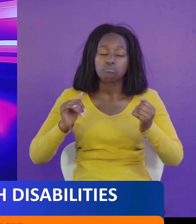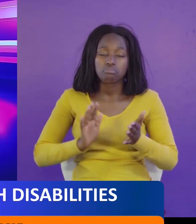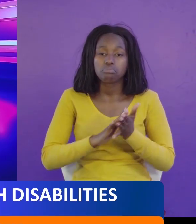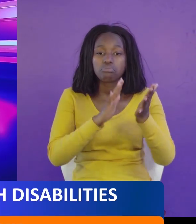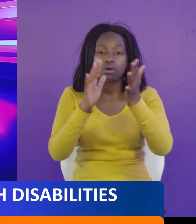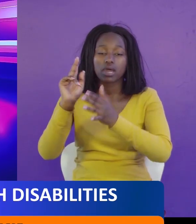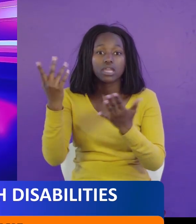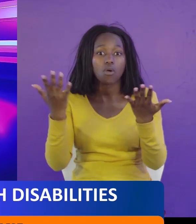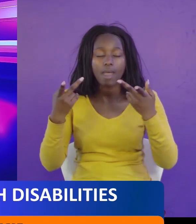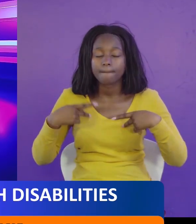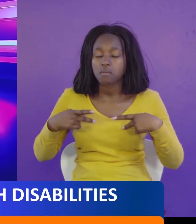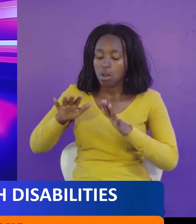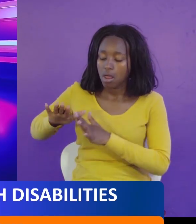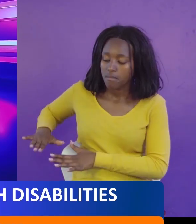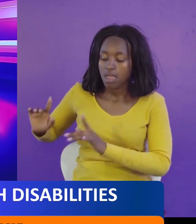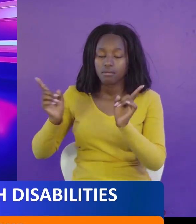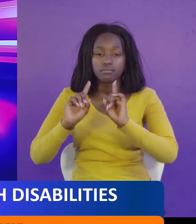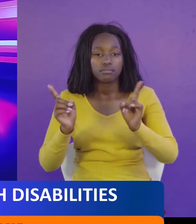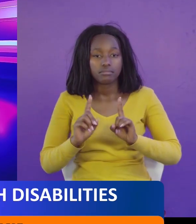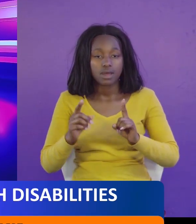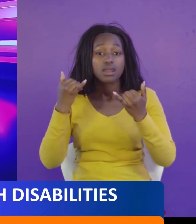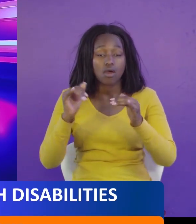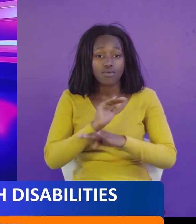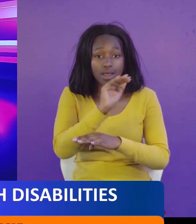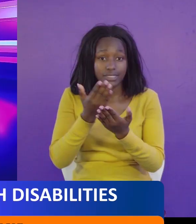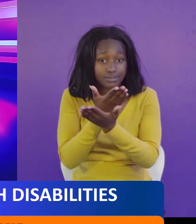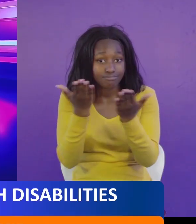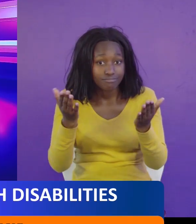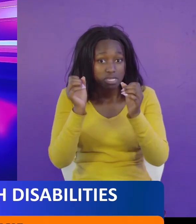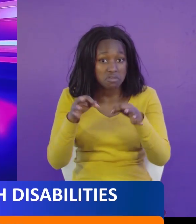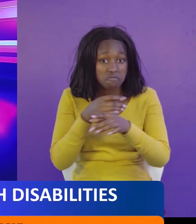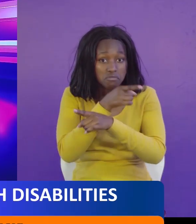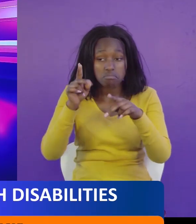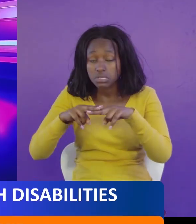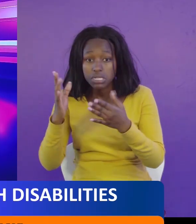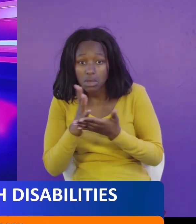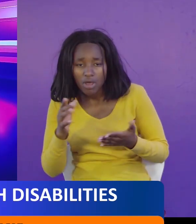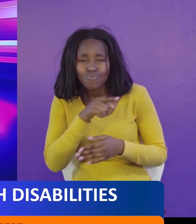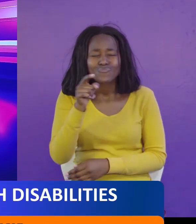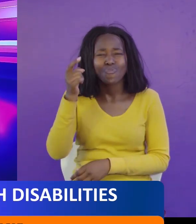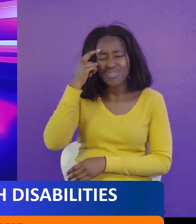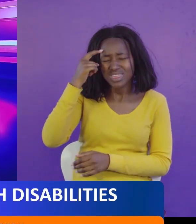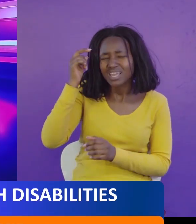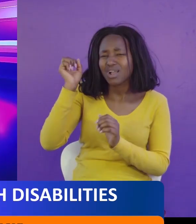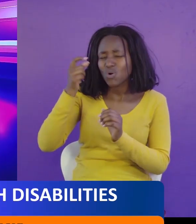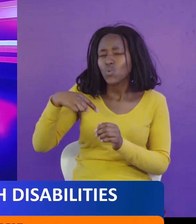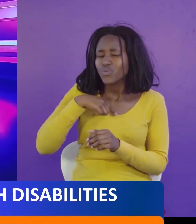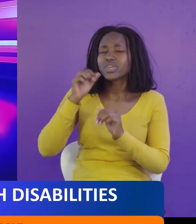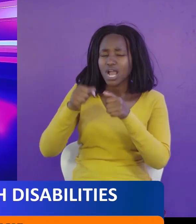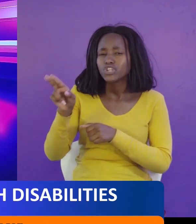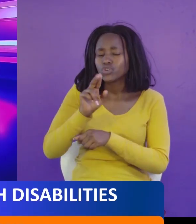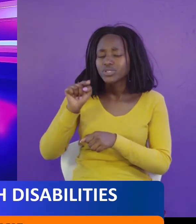behind. Therefore, I would like to ask you where you are seated right now. How do you think that we can use Katiba